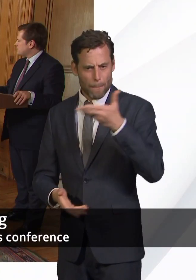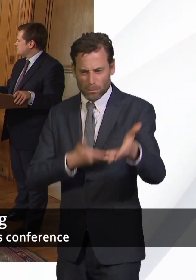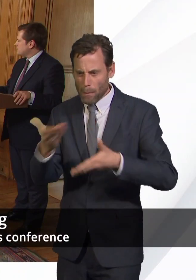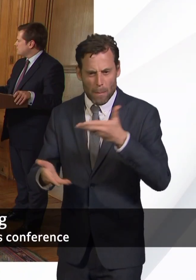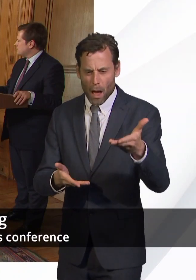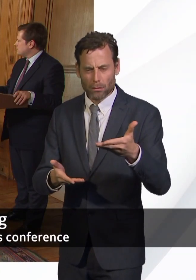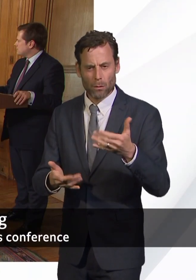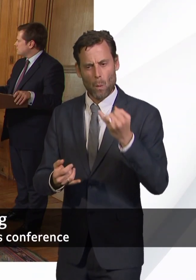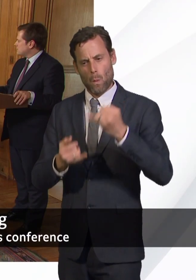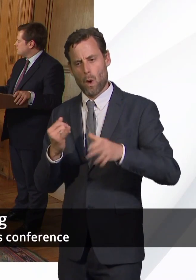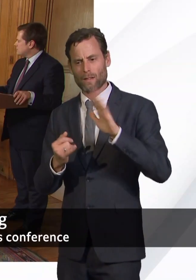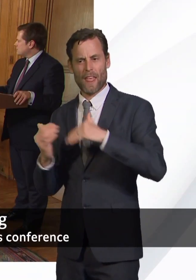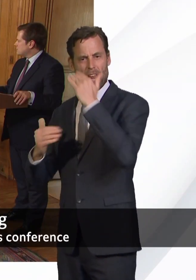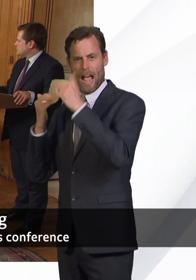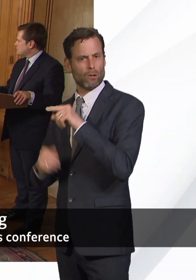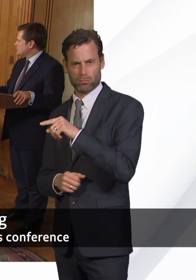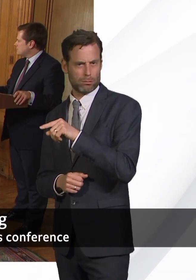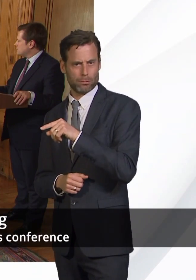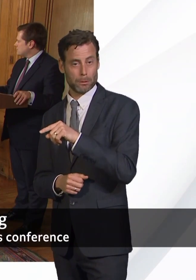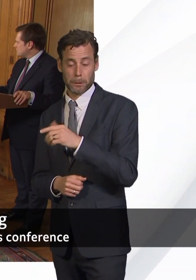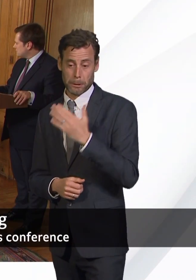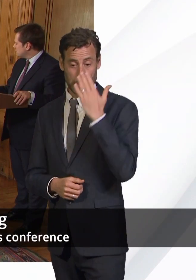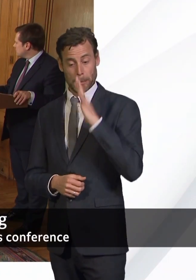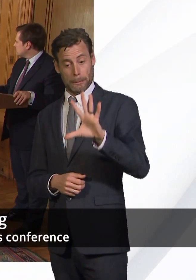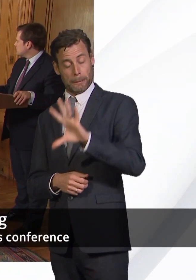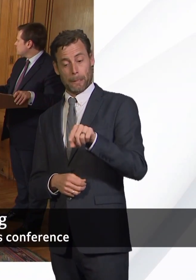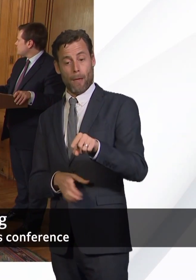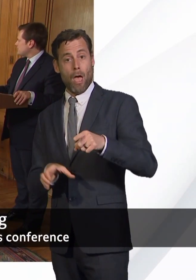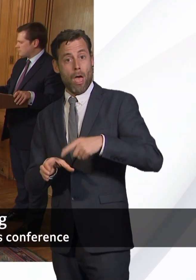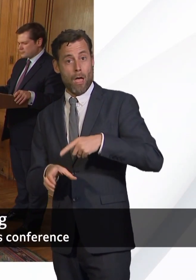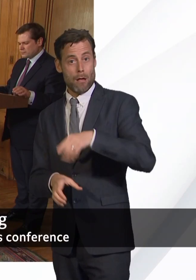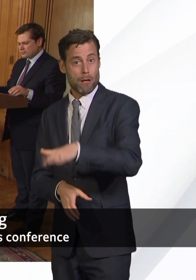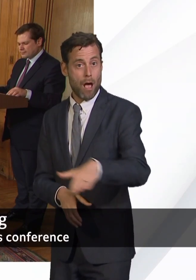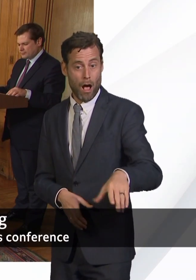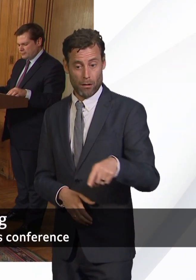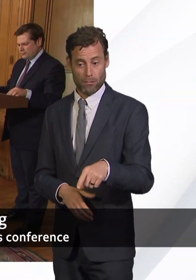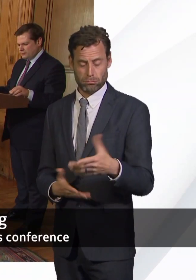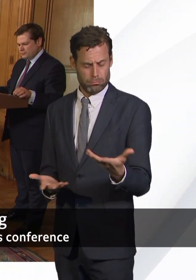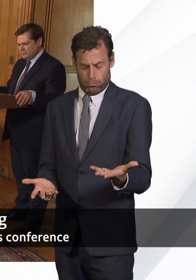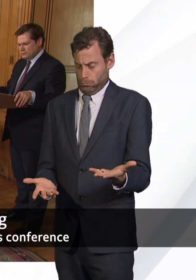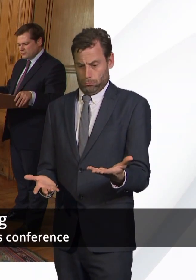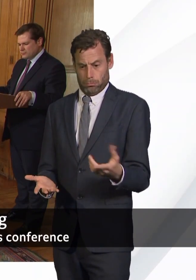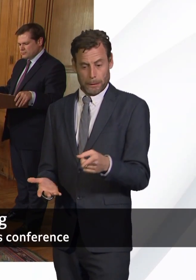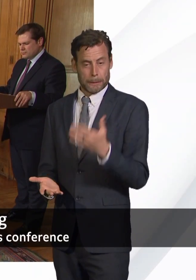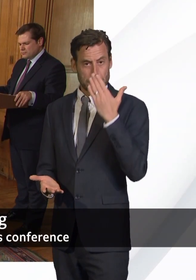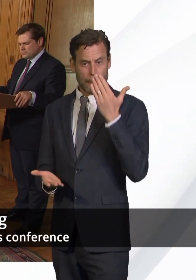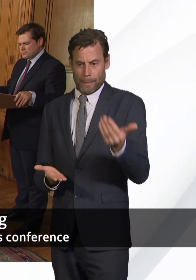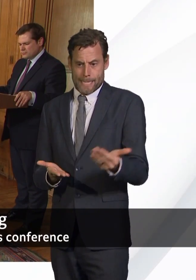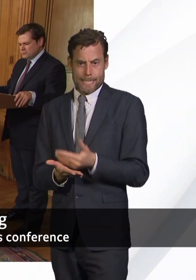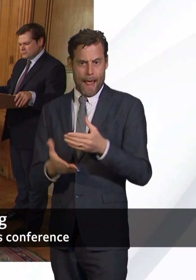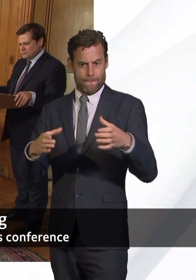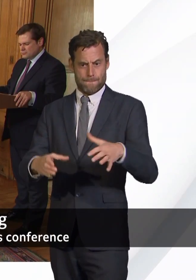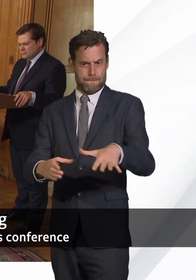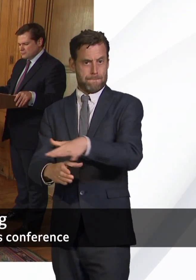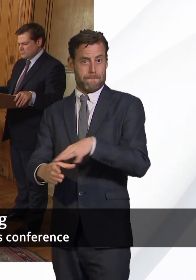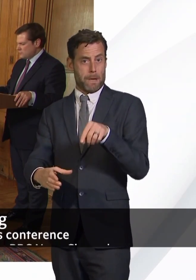do. There's some indication that younger children particularly are, if you like, a safer group, and